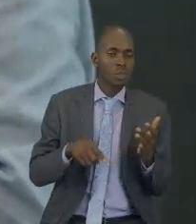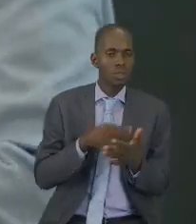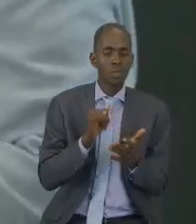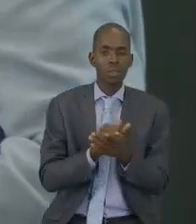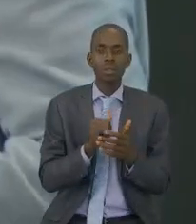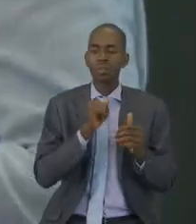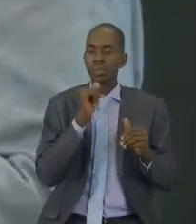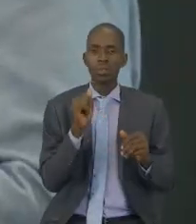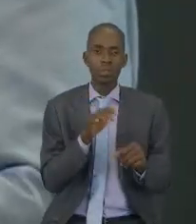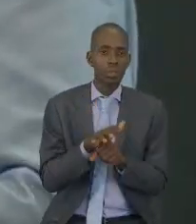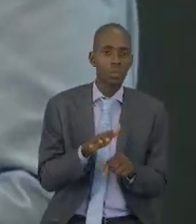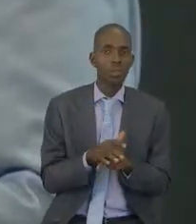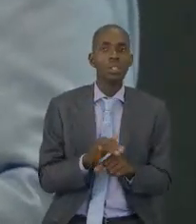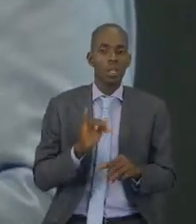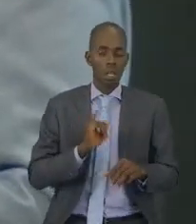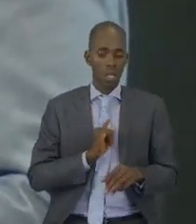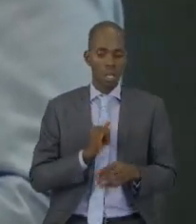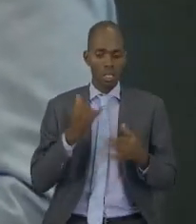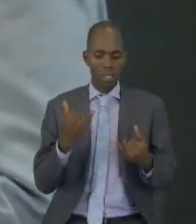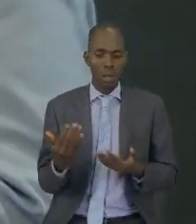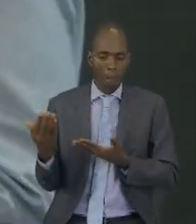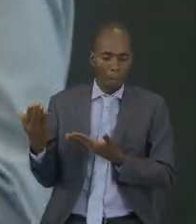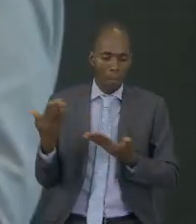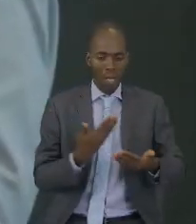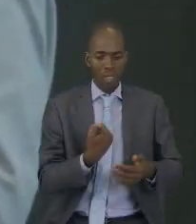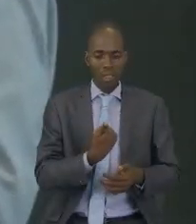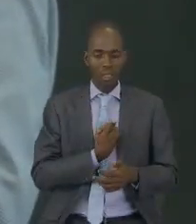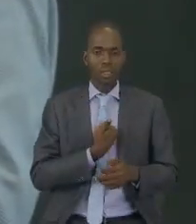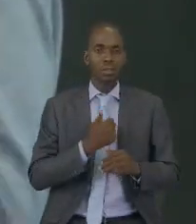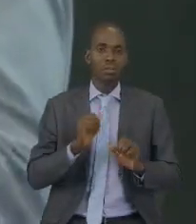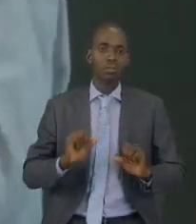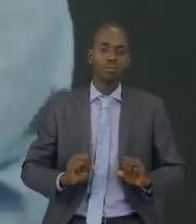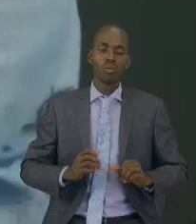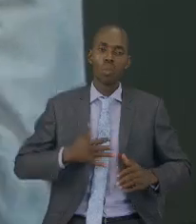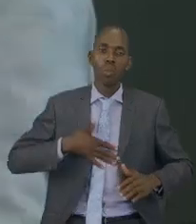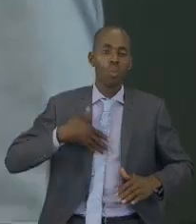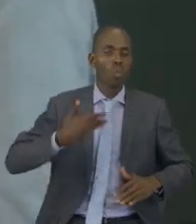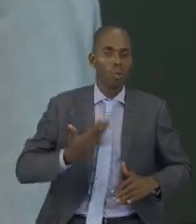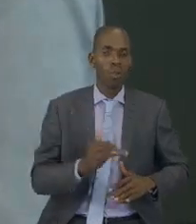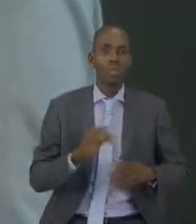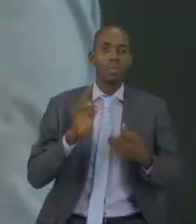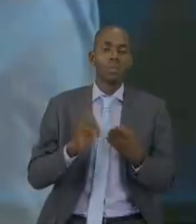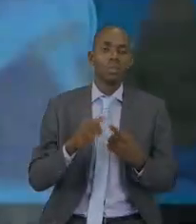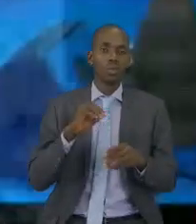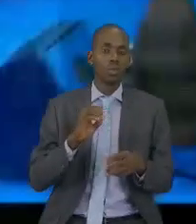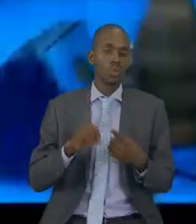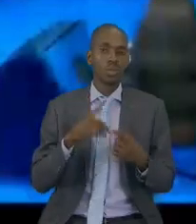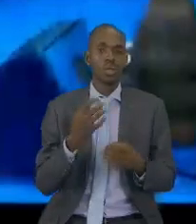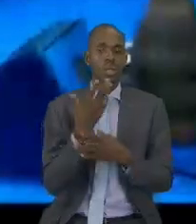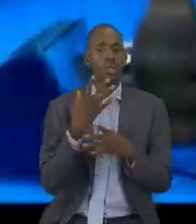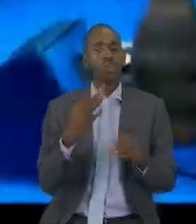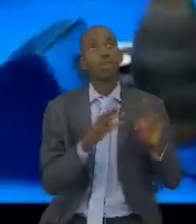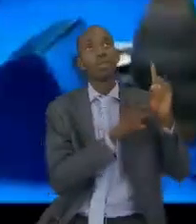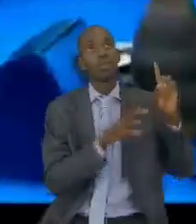insufficiency, I now bring myself voluntarily into the hands of Christ.